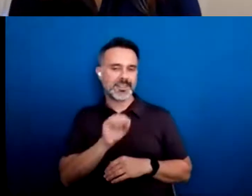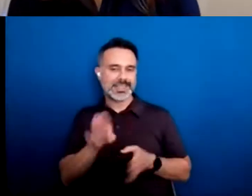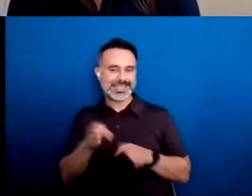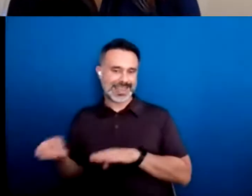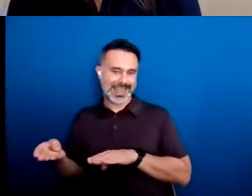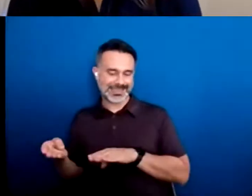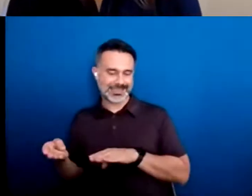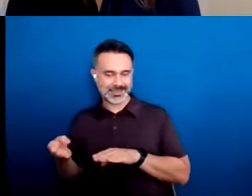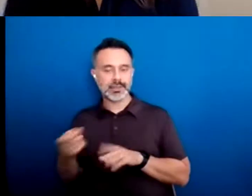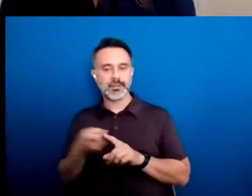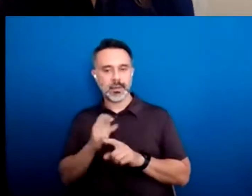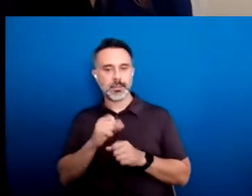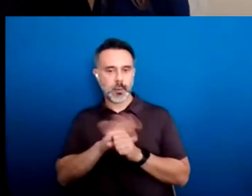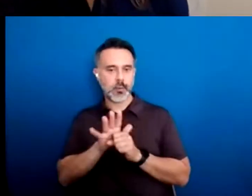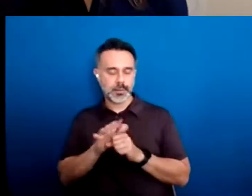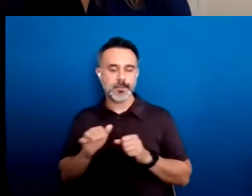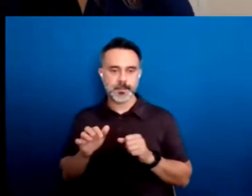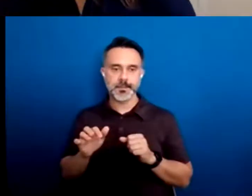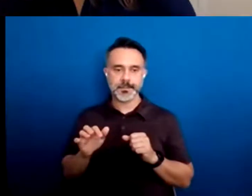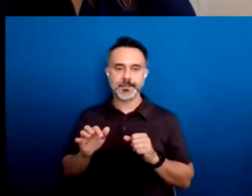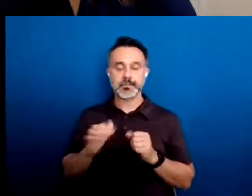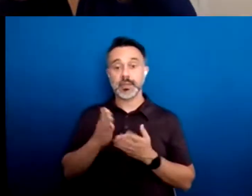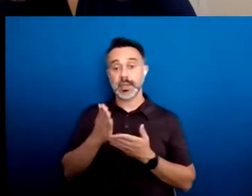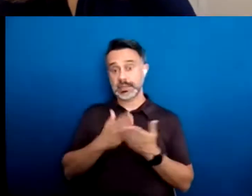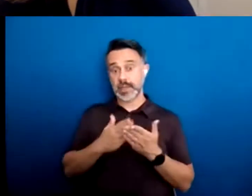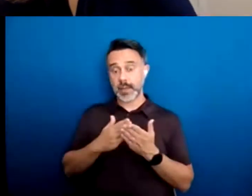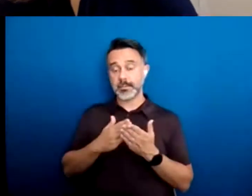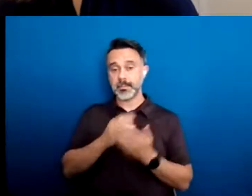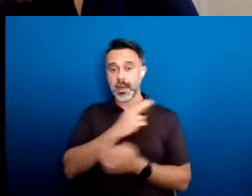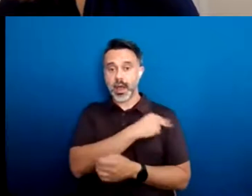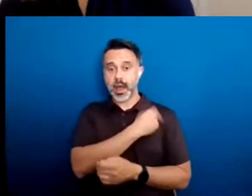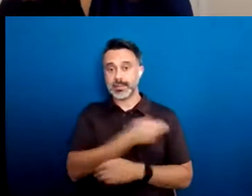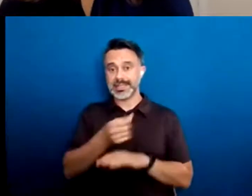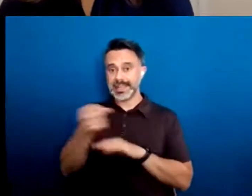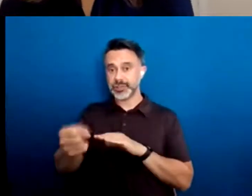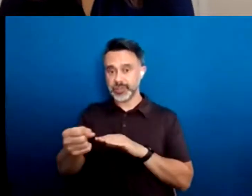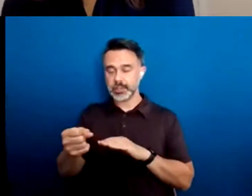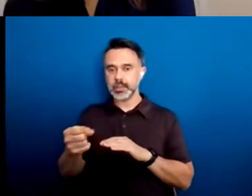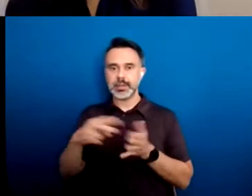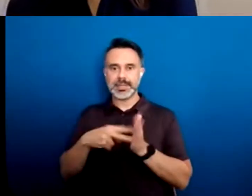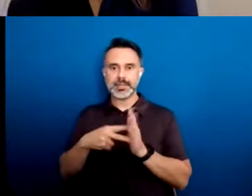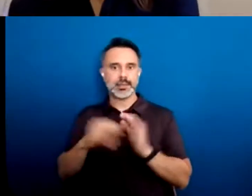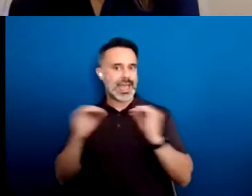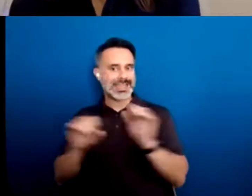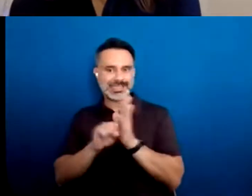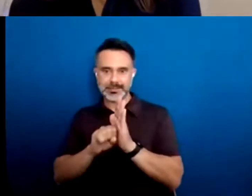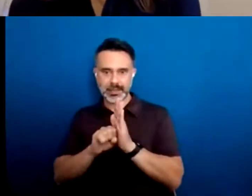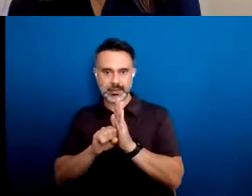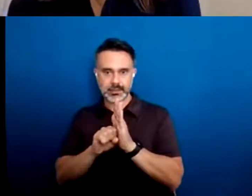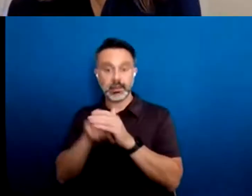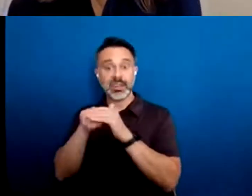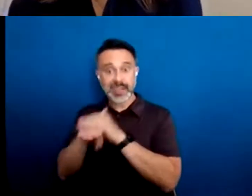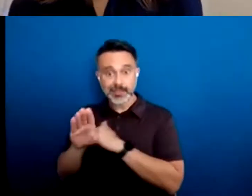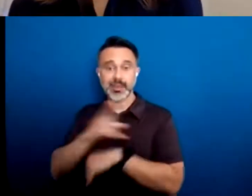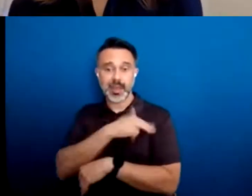And of some of the hospitalizations where people are asymptomatic that were hospitalized for something else, and